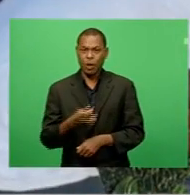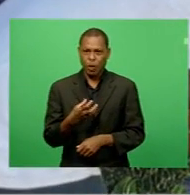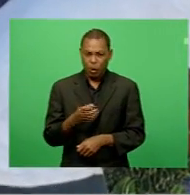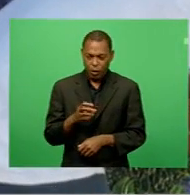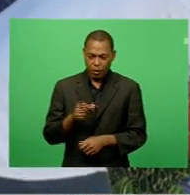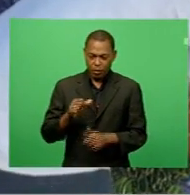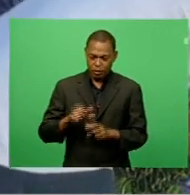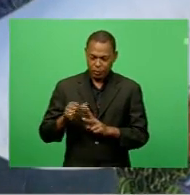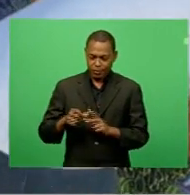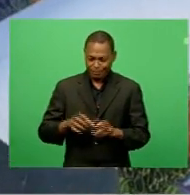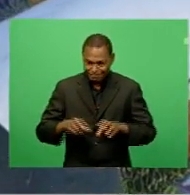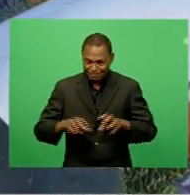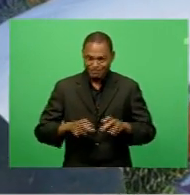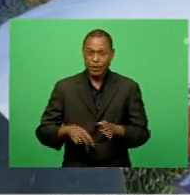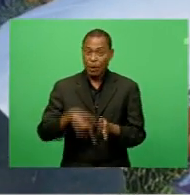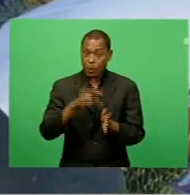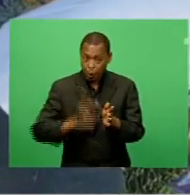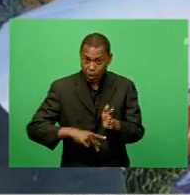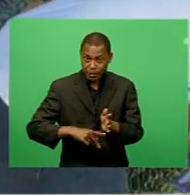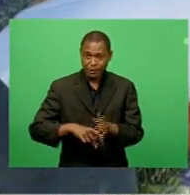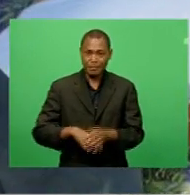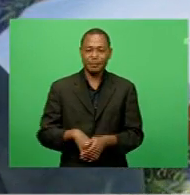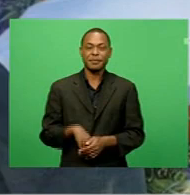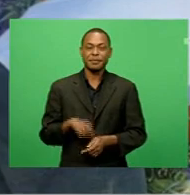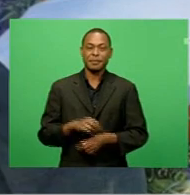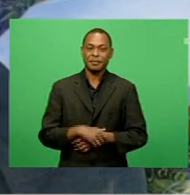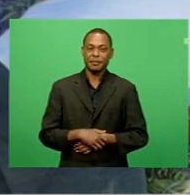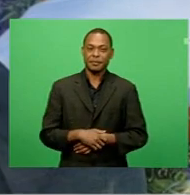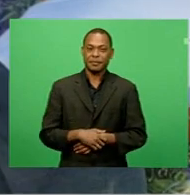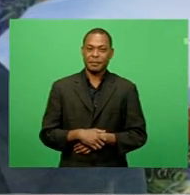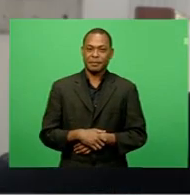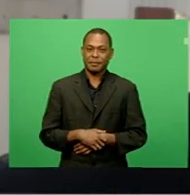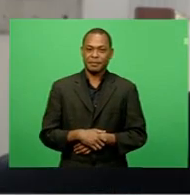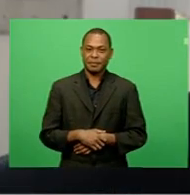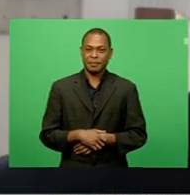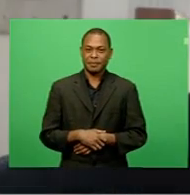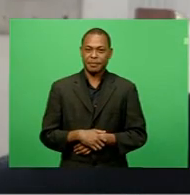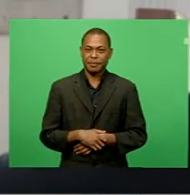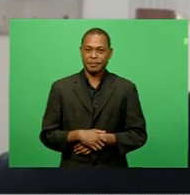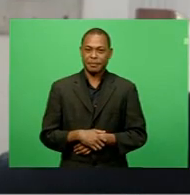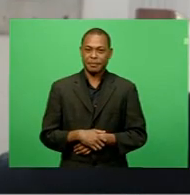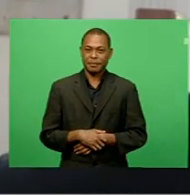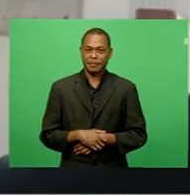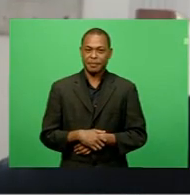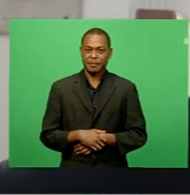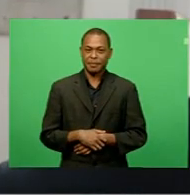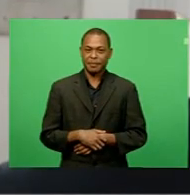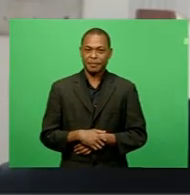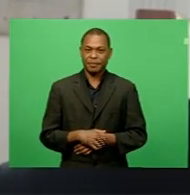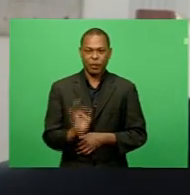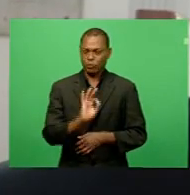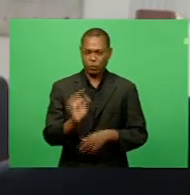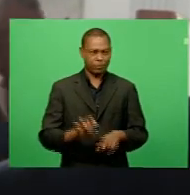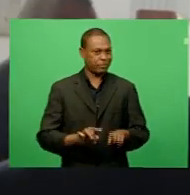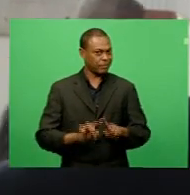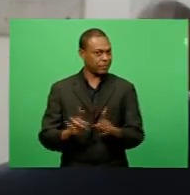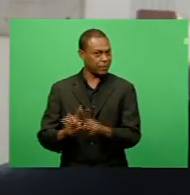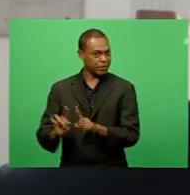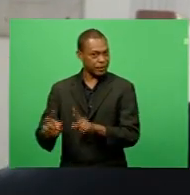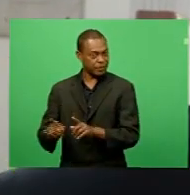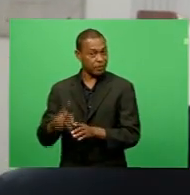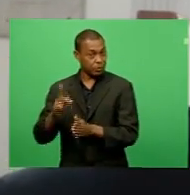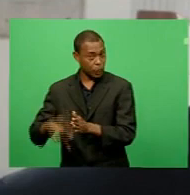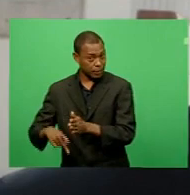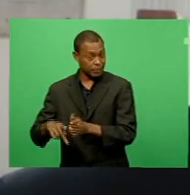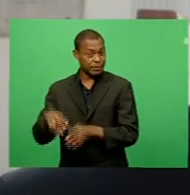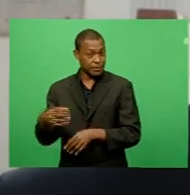produce to ensure farmers get the price they deserve. They are not under different impression that what would be